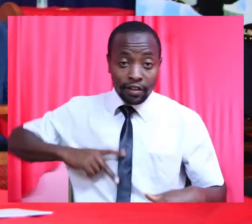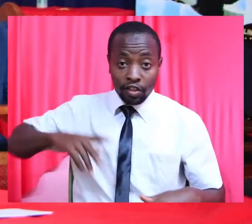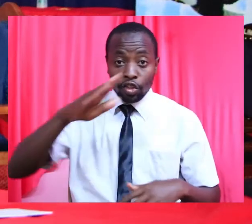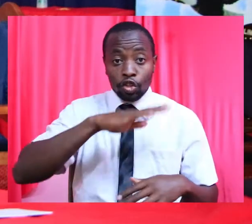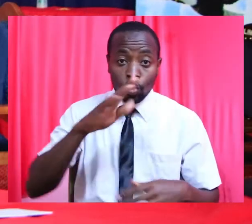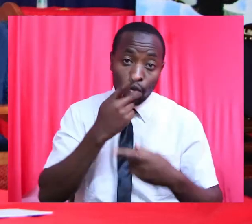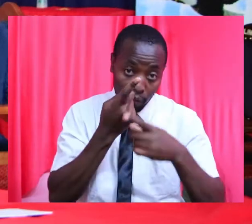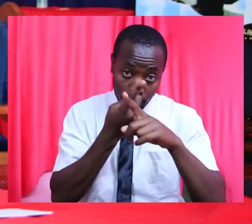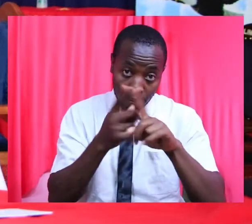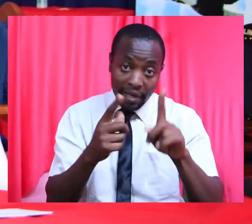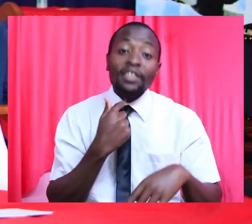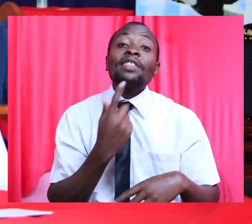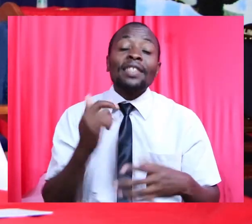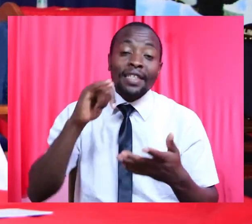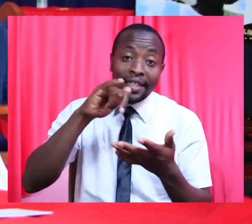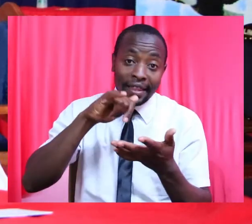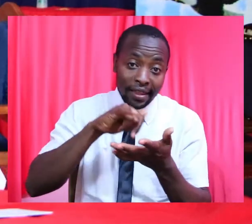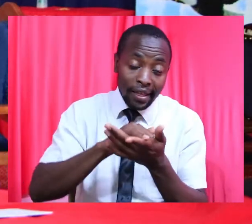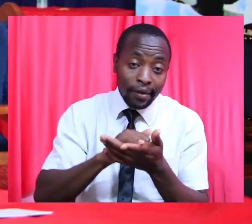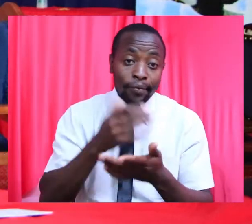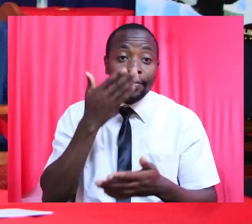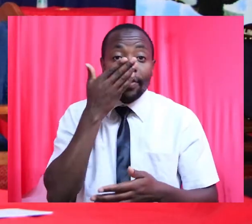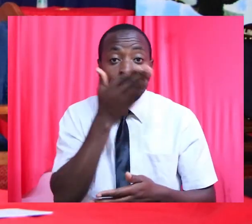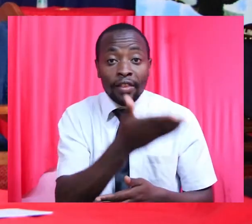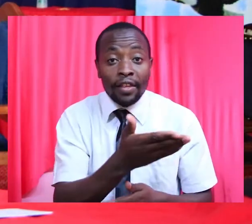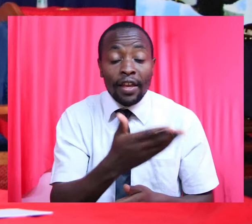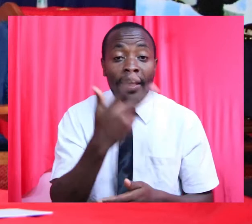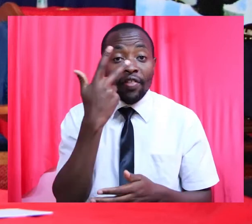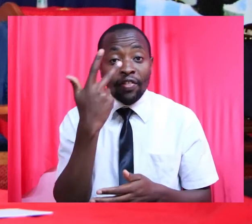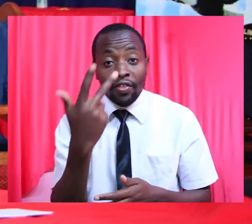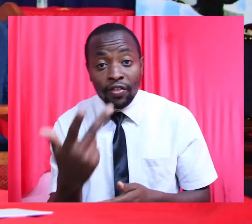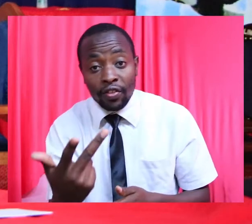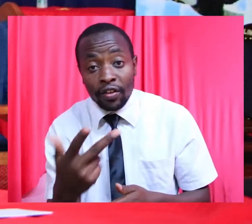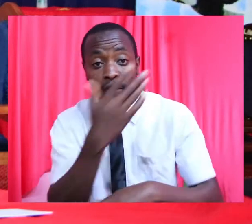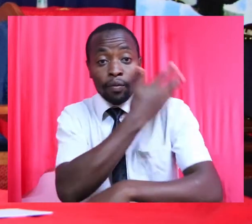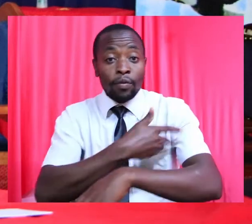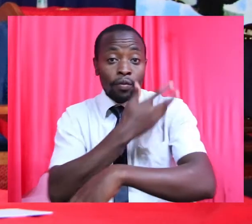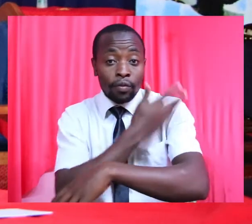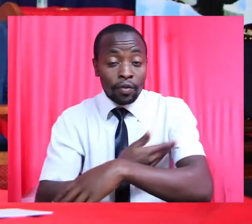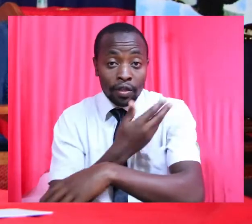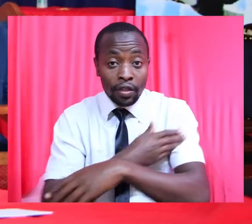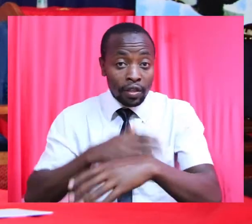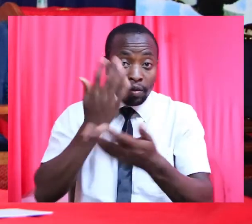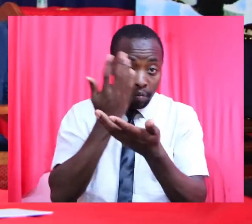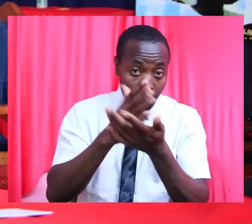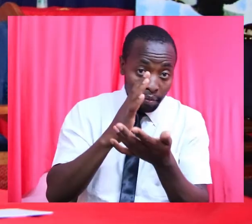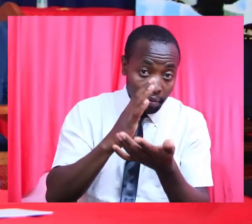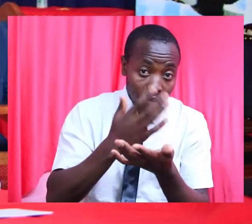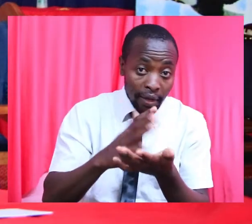Despite that, we are told that there are three ribs in the mouth between the teeth,